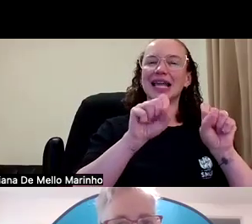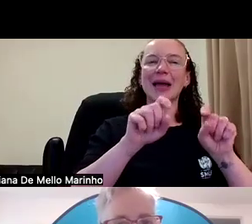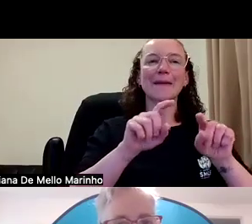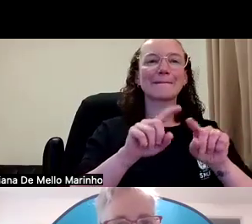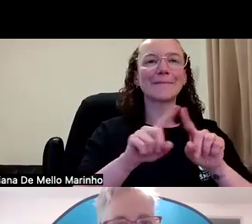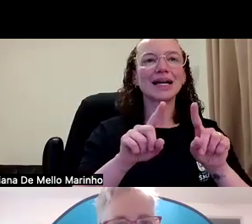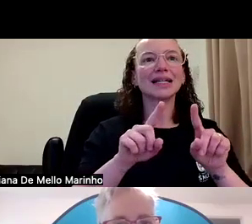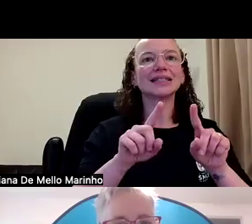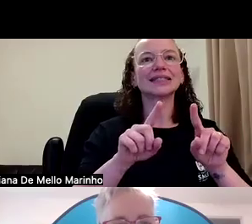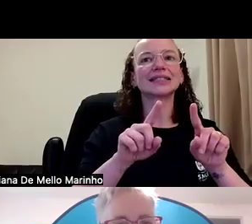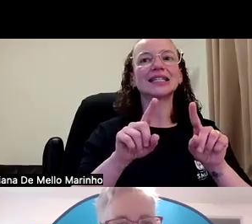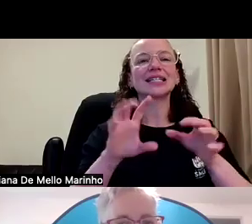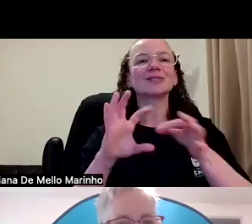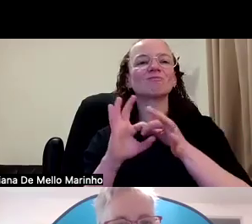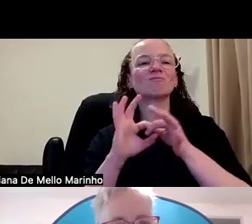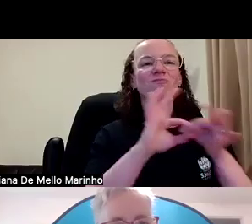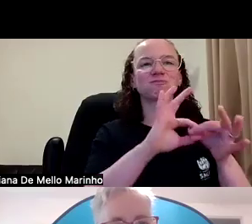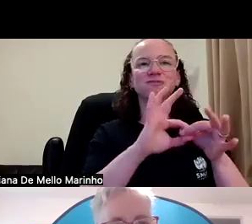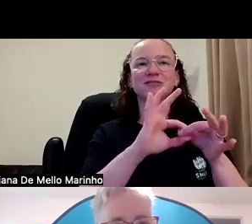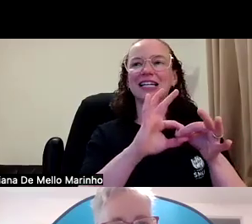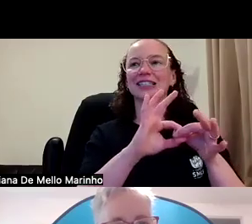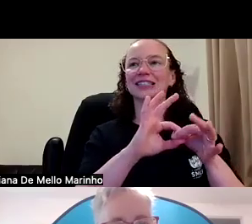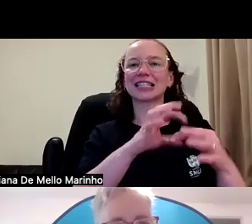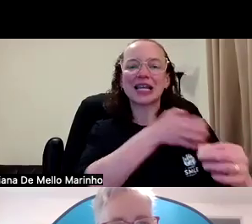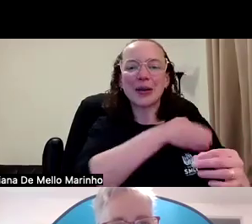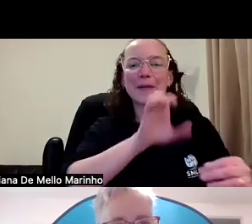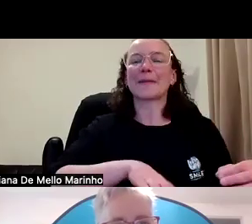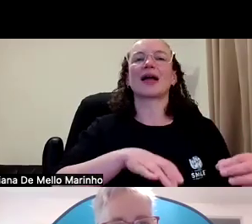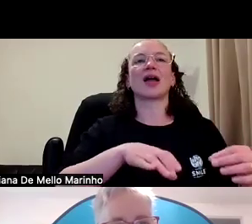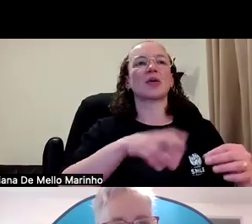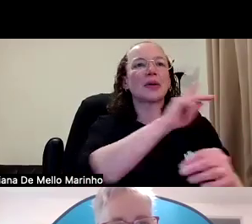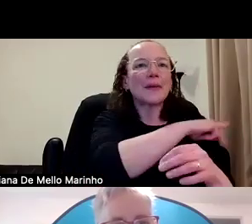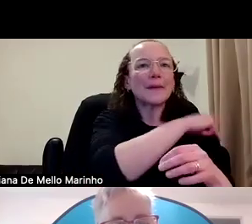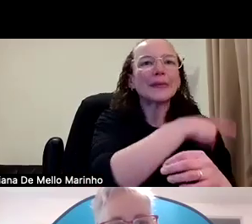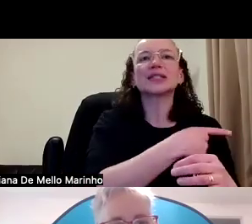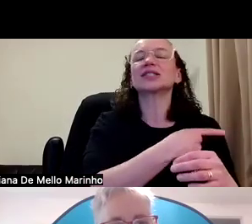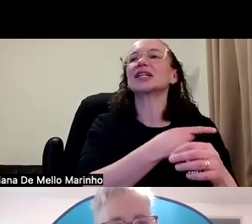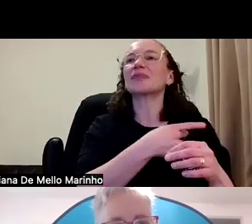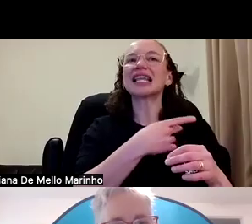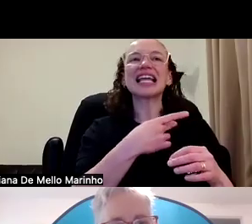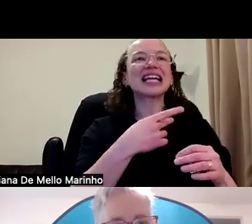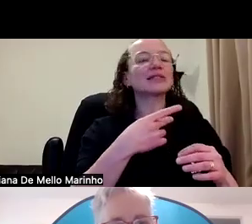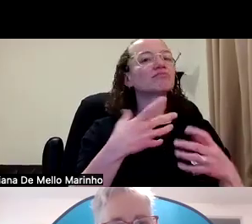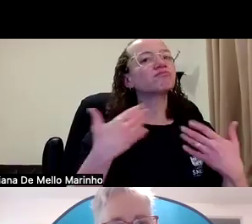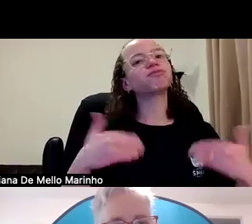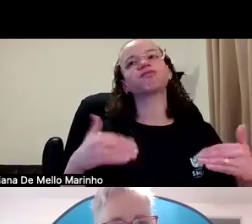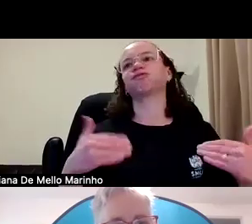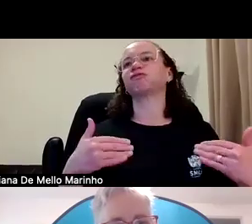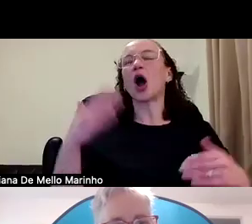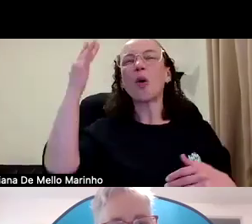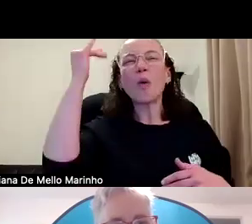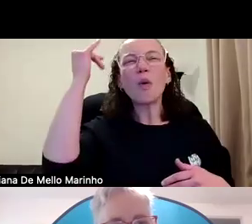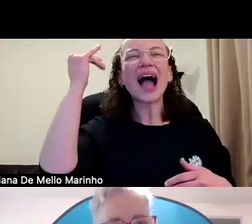yes, it is about the interpreting, but it's also that collaboration, that empowerment